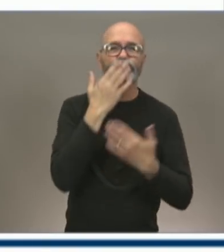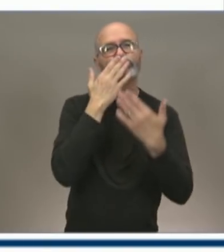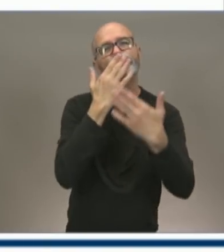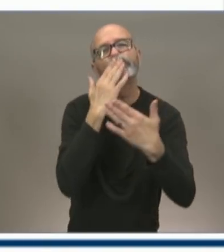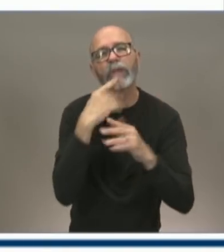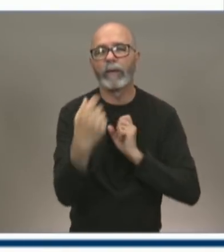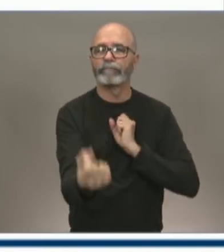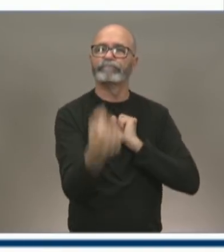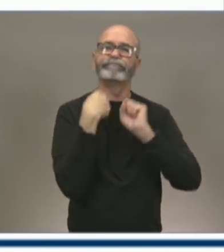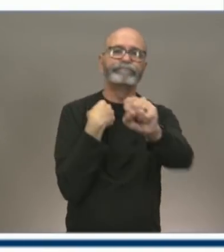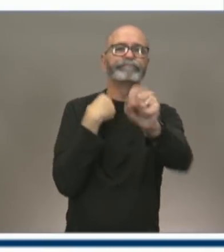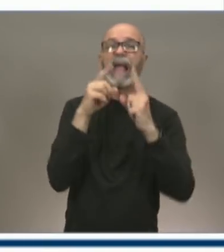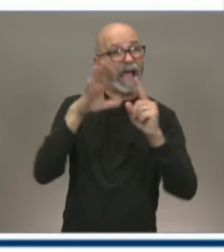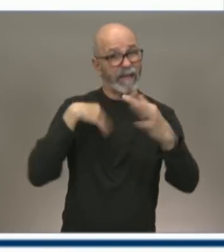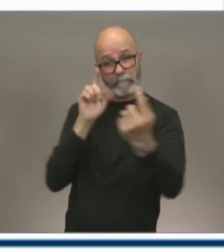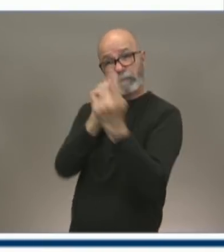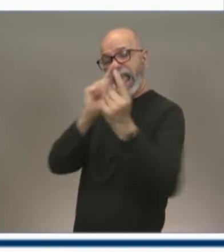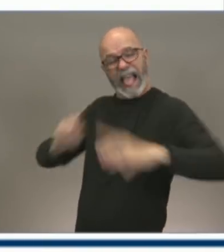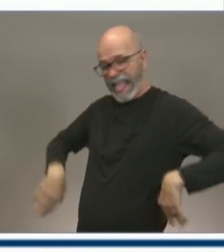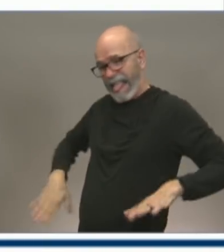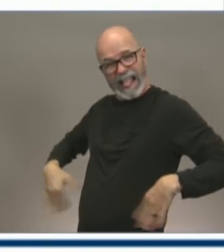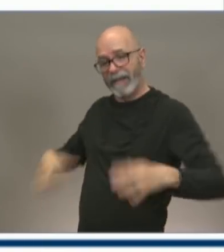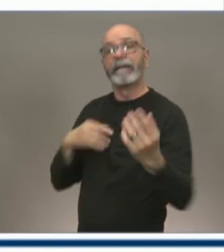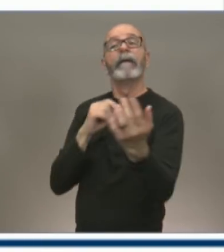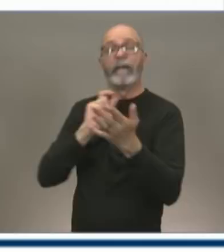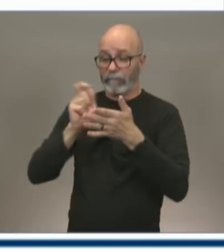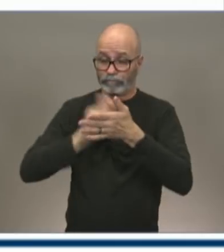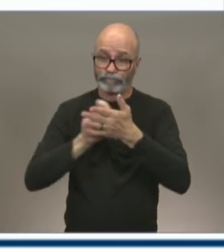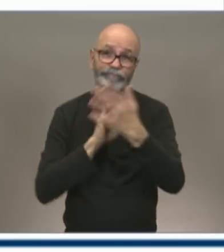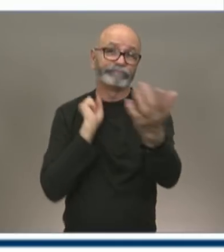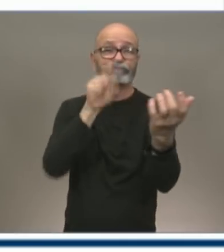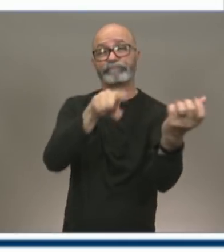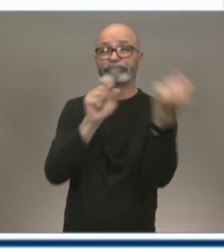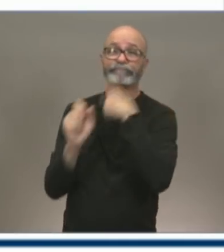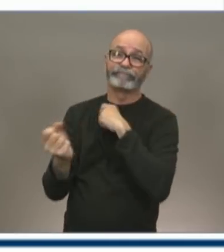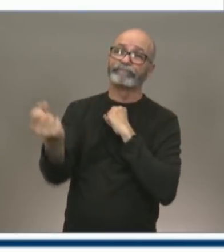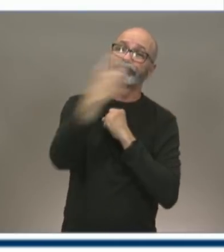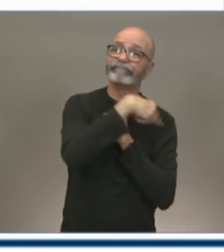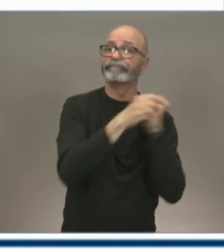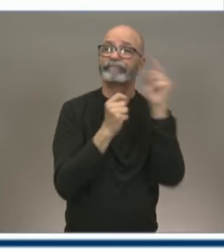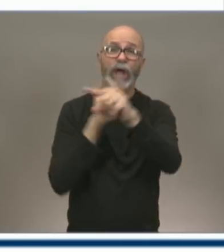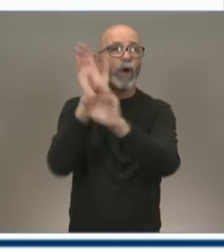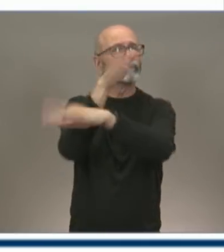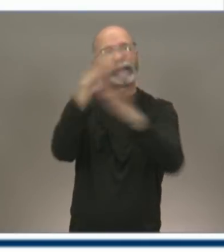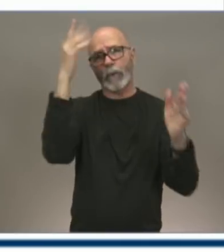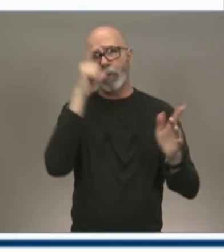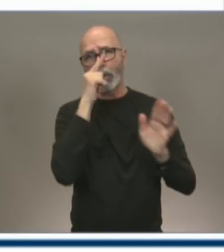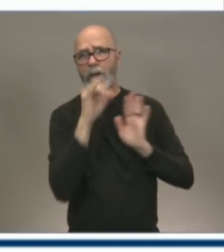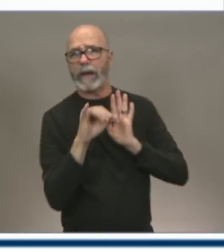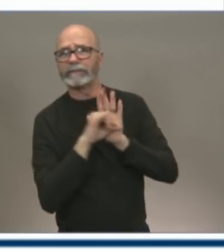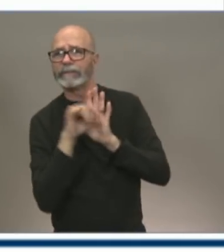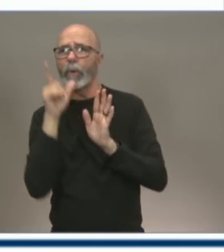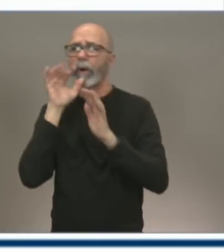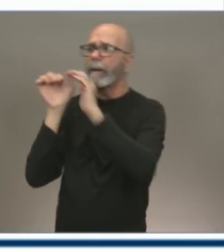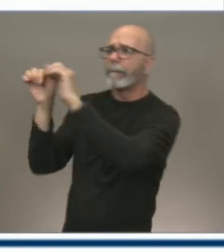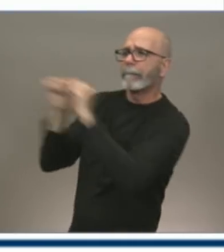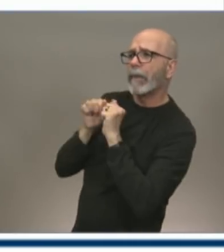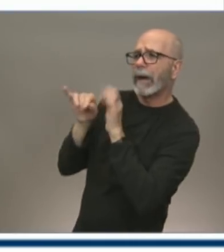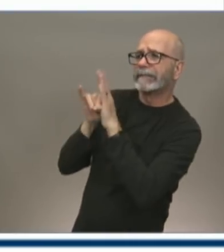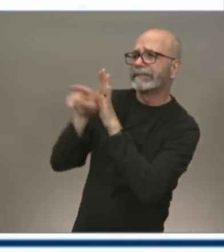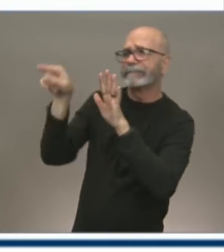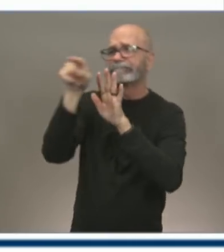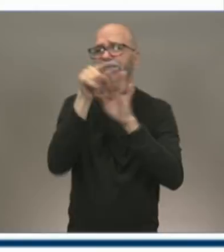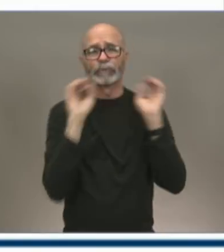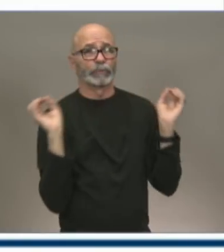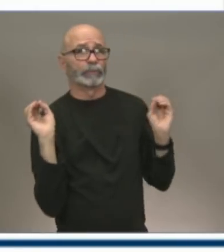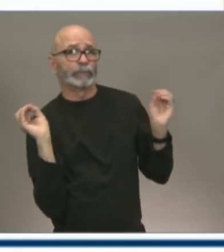yet. None of us know what other people are dealing with at any given time, and we also don't know what kind of a positive